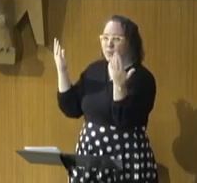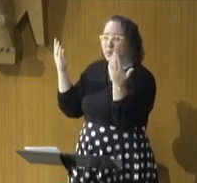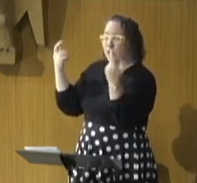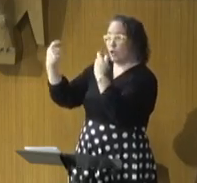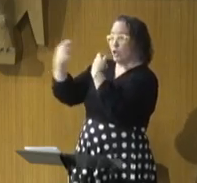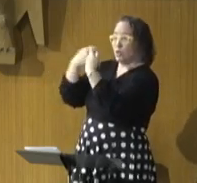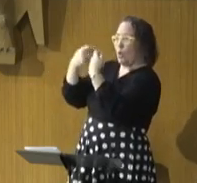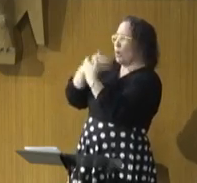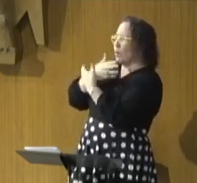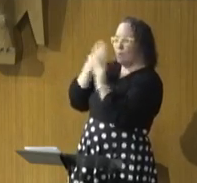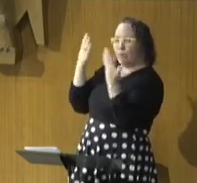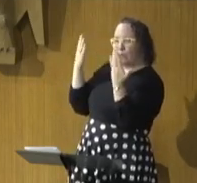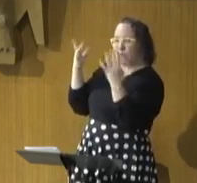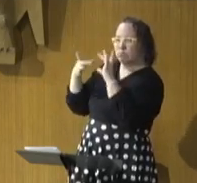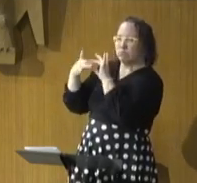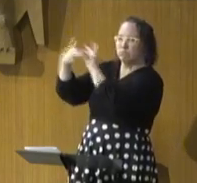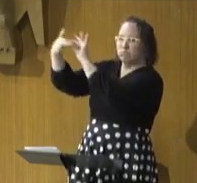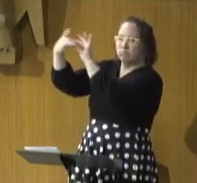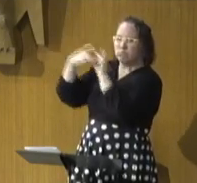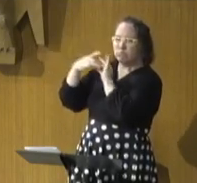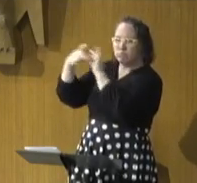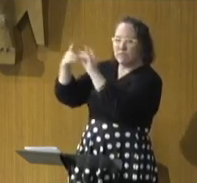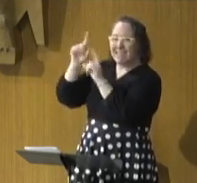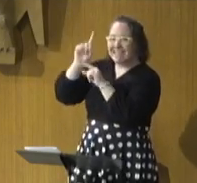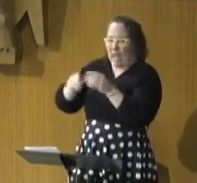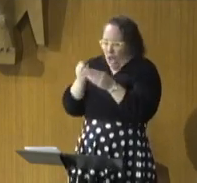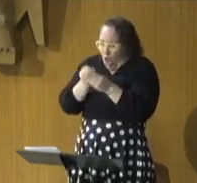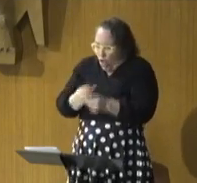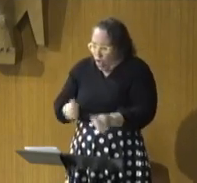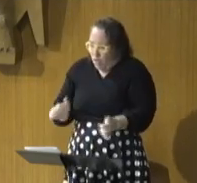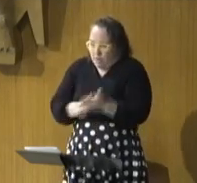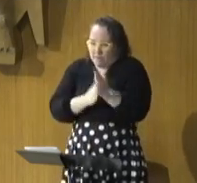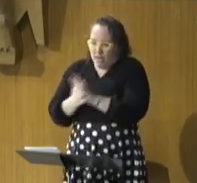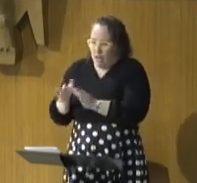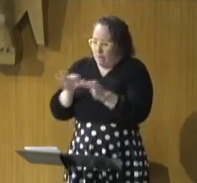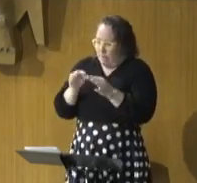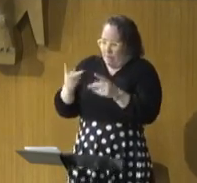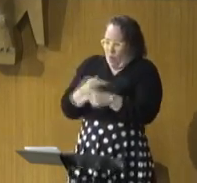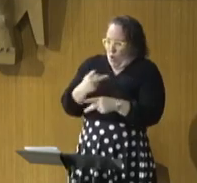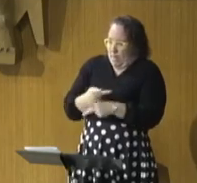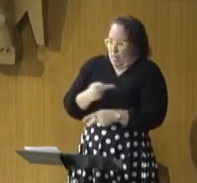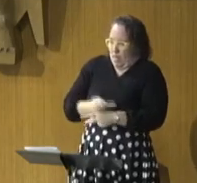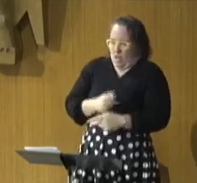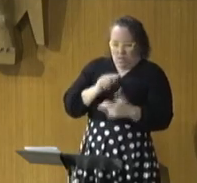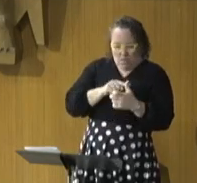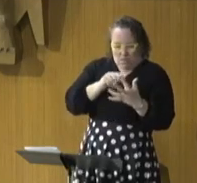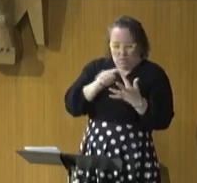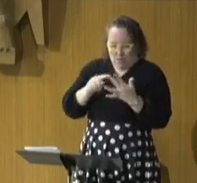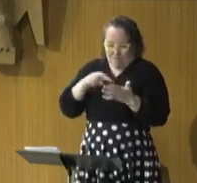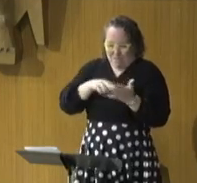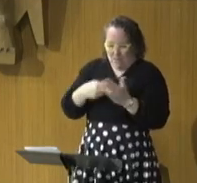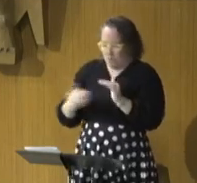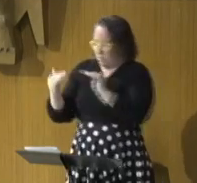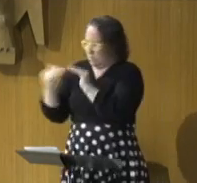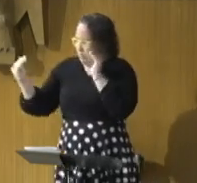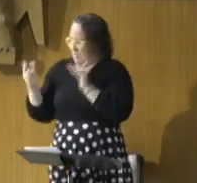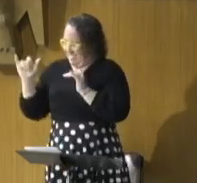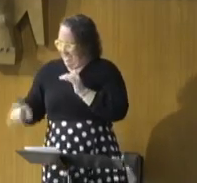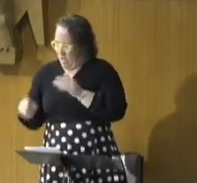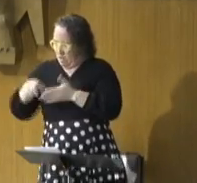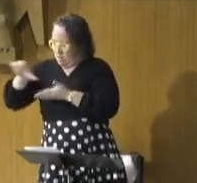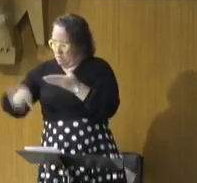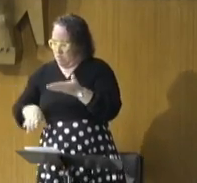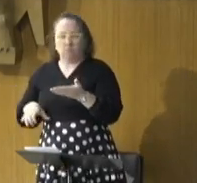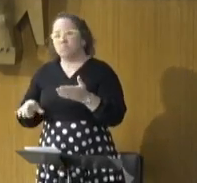reduced to a formula for success or safety or prosperity. The good news of this story would